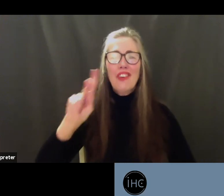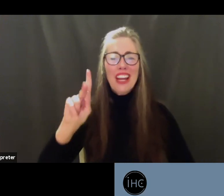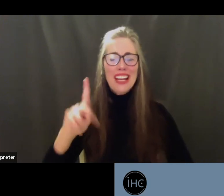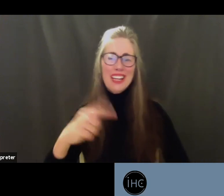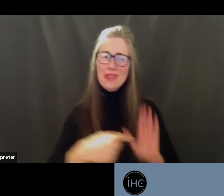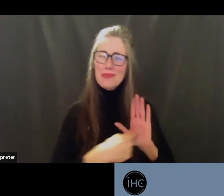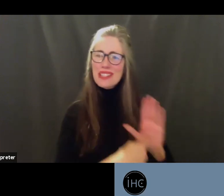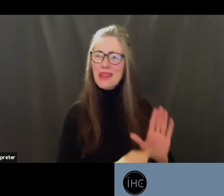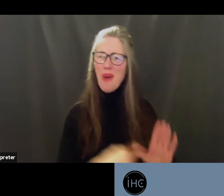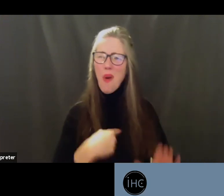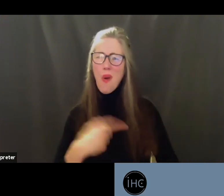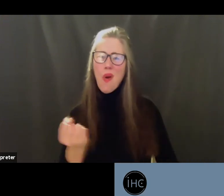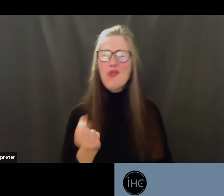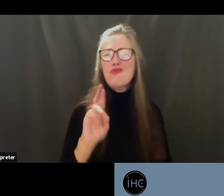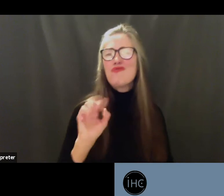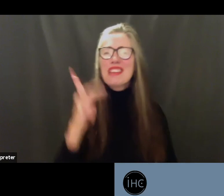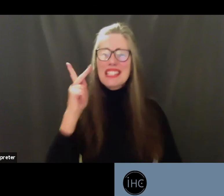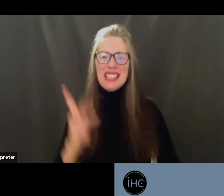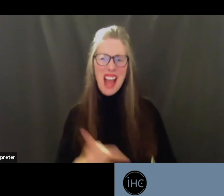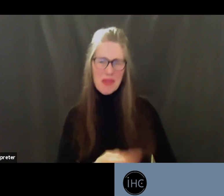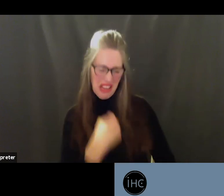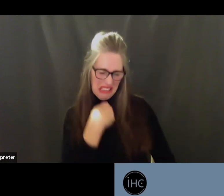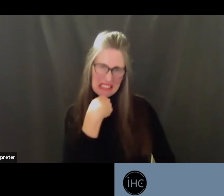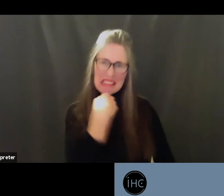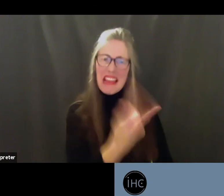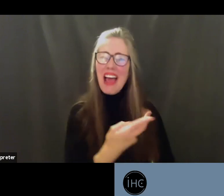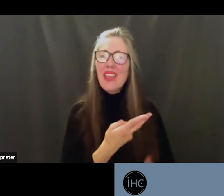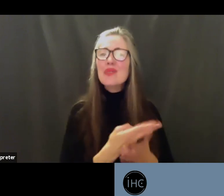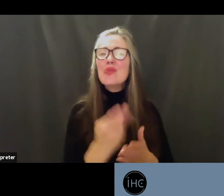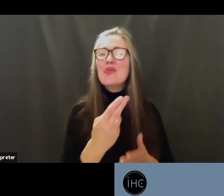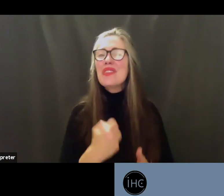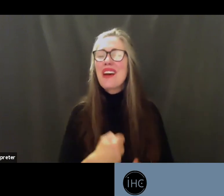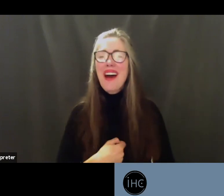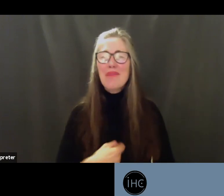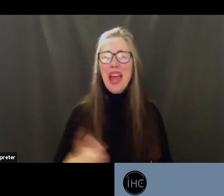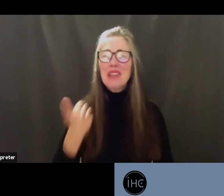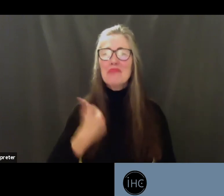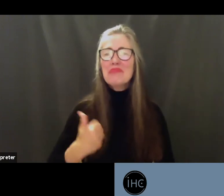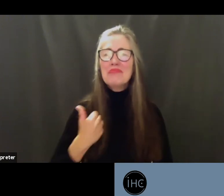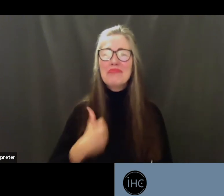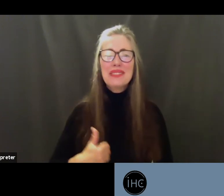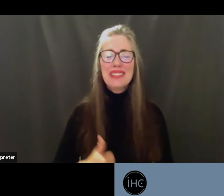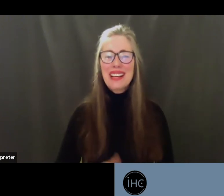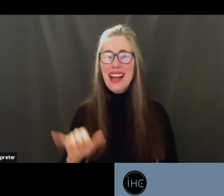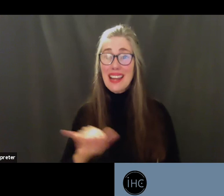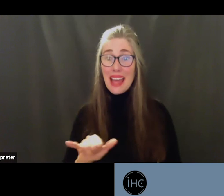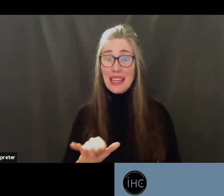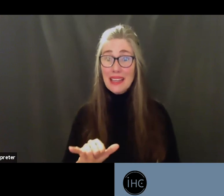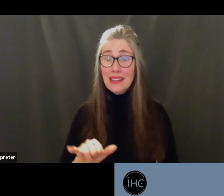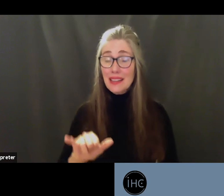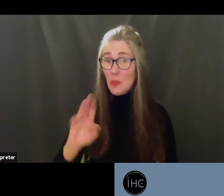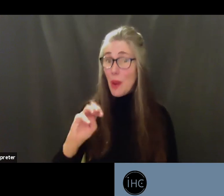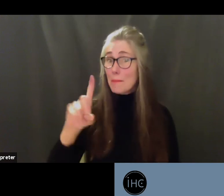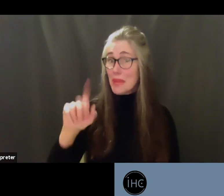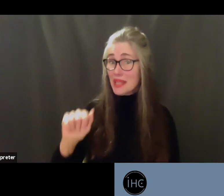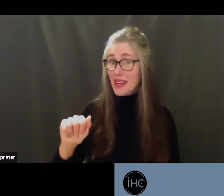themselves as risk takers and truth tellers of things that the kind of, in our country, you'd say the mainstream media